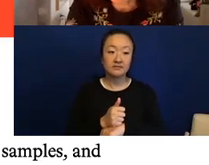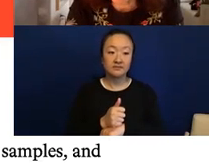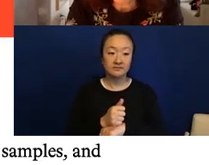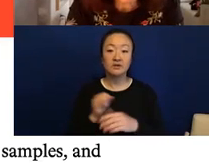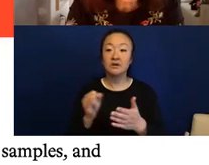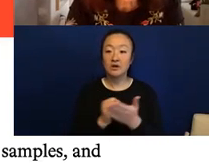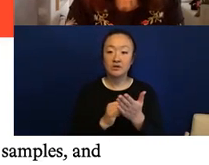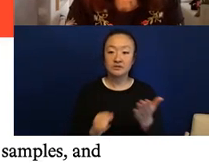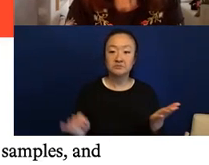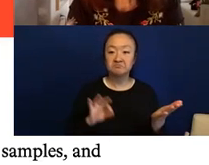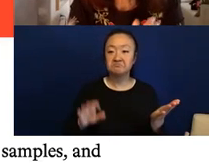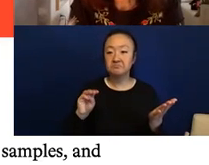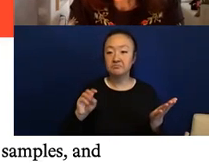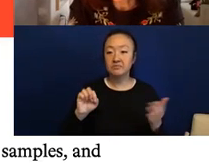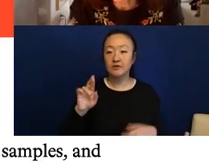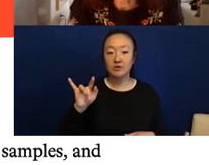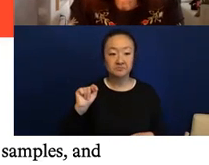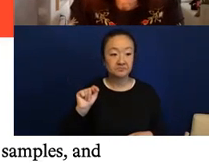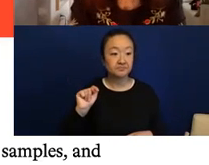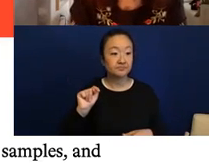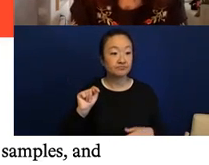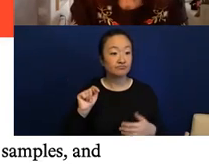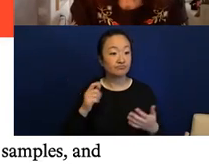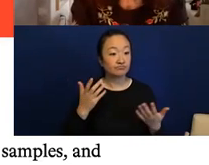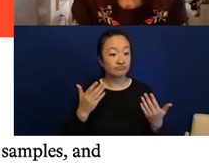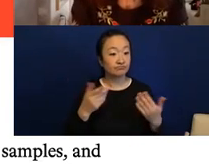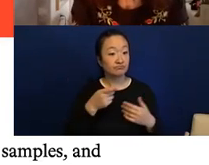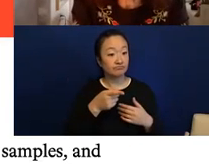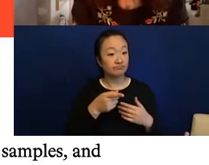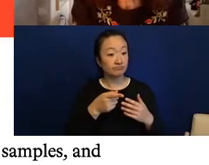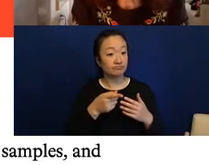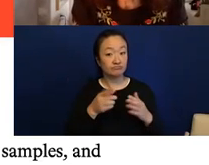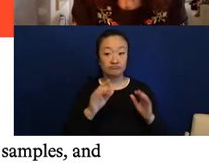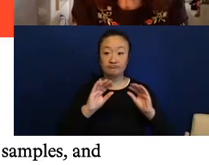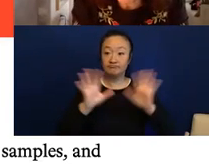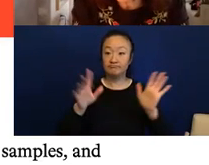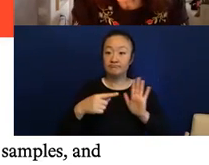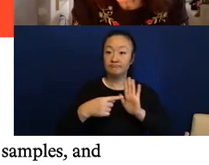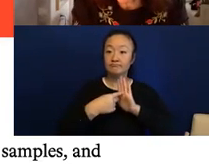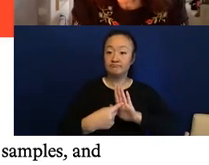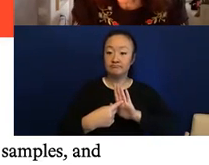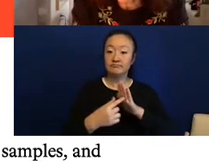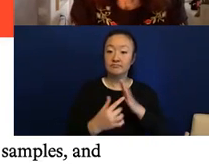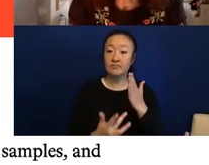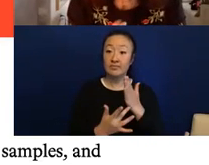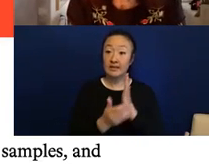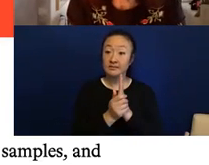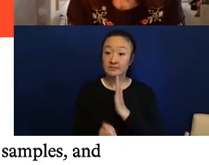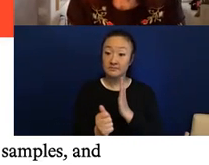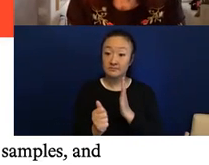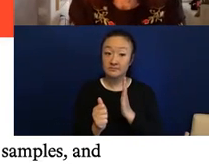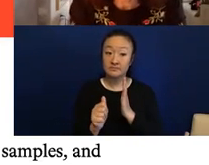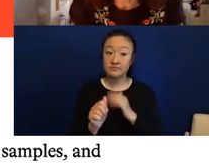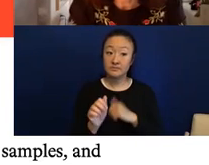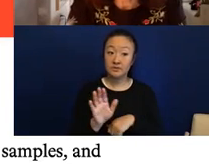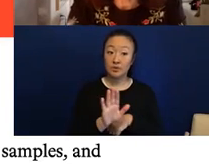artistic merit. Do you clearly demonstrate the technical skill in